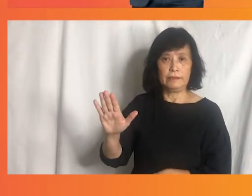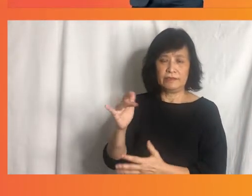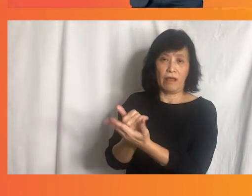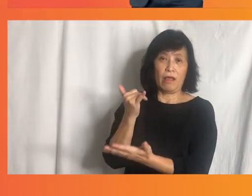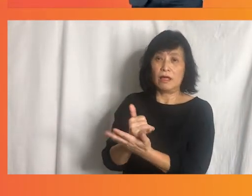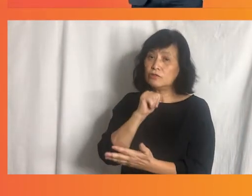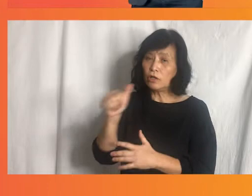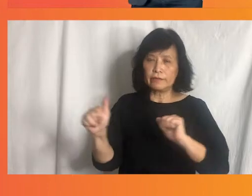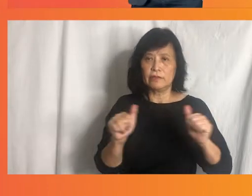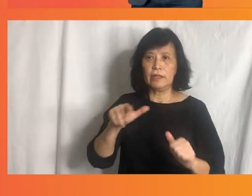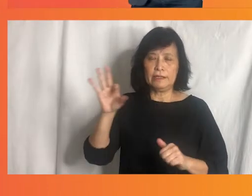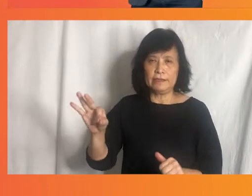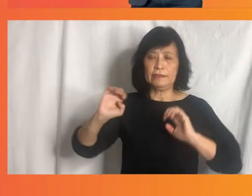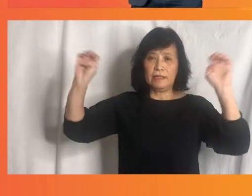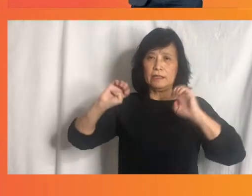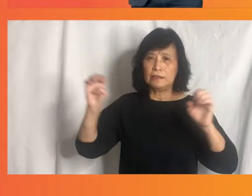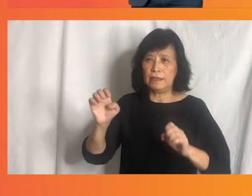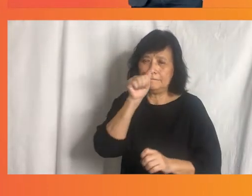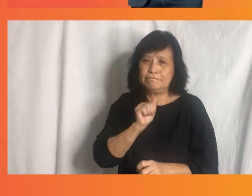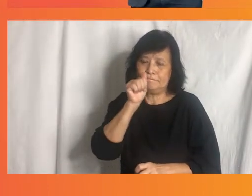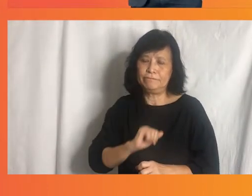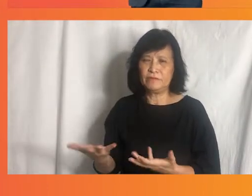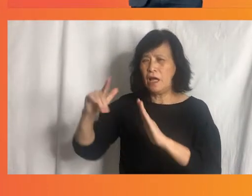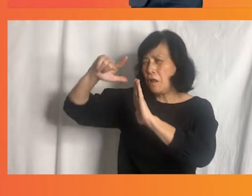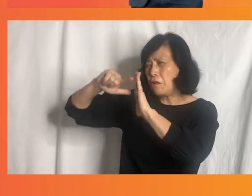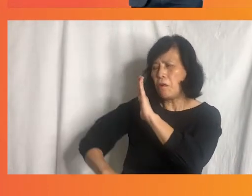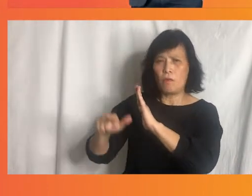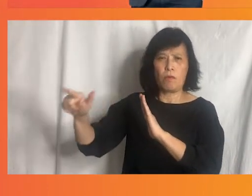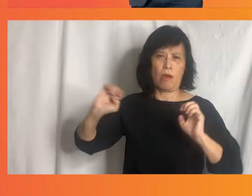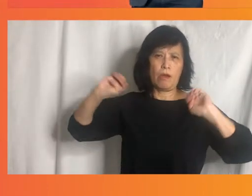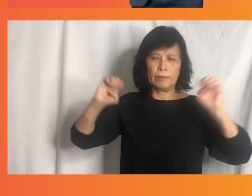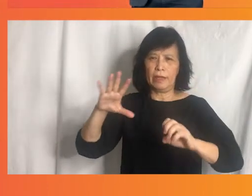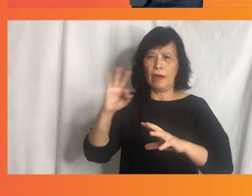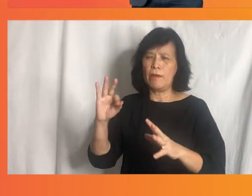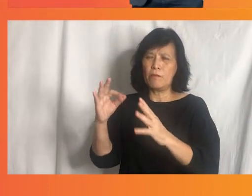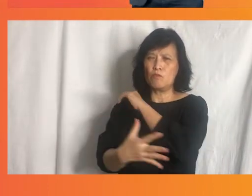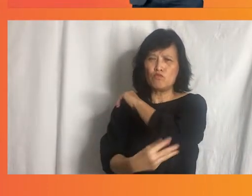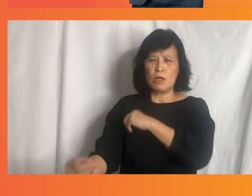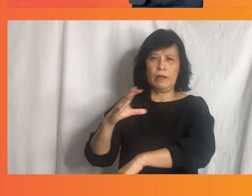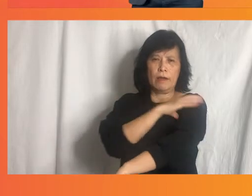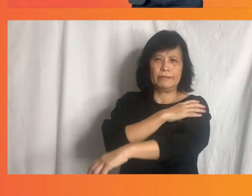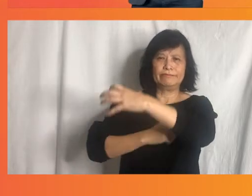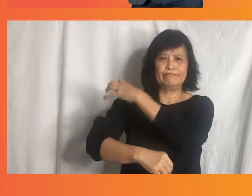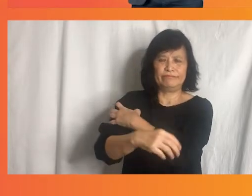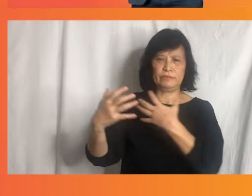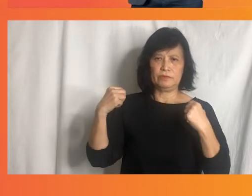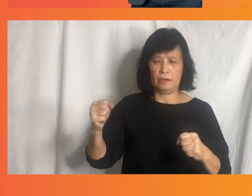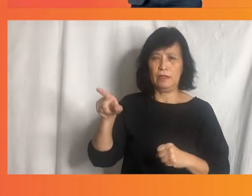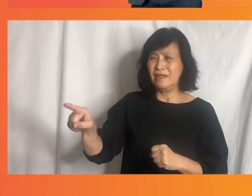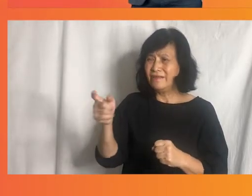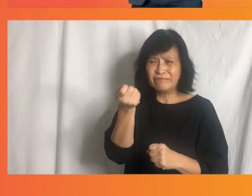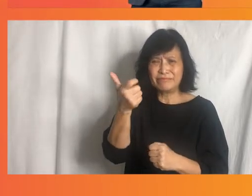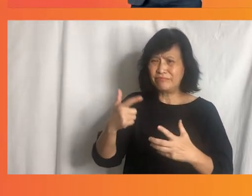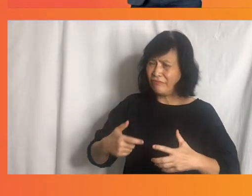tolerance is decreased with a very low aerobic fitness and muscular strength. He gets upset with